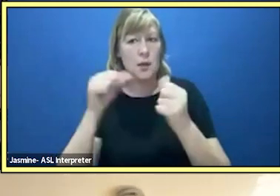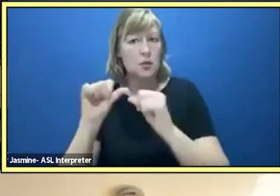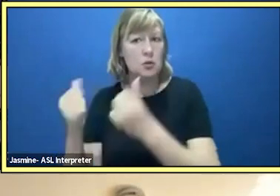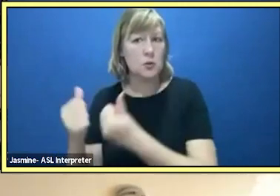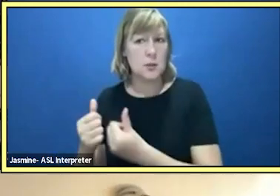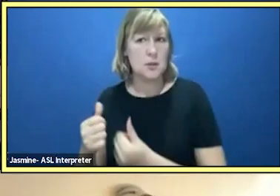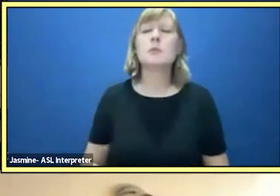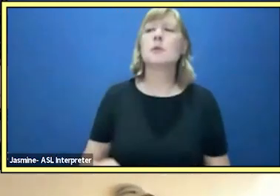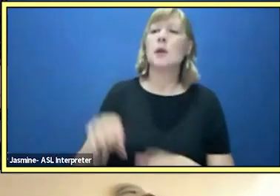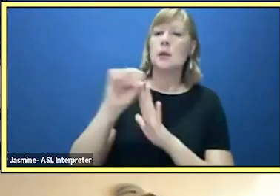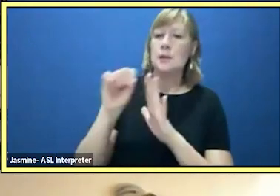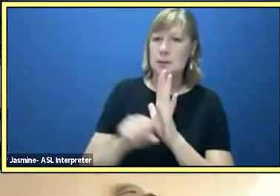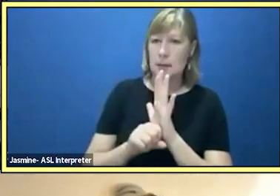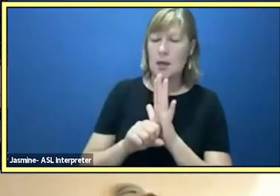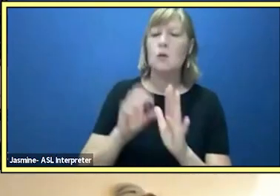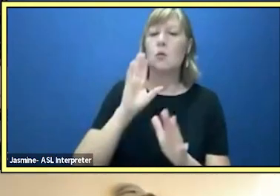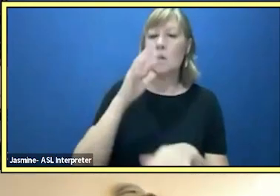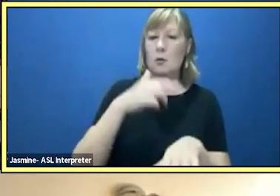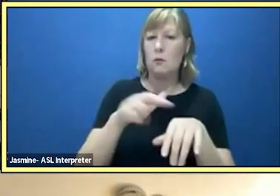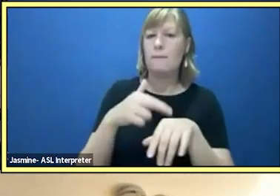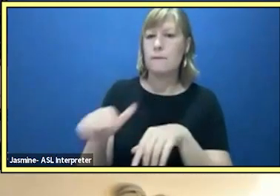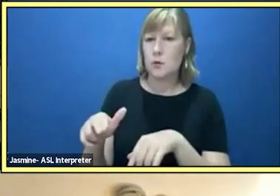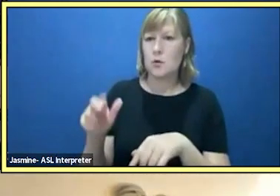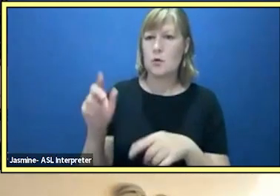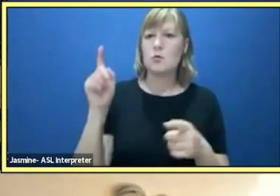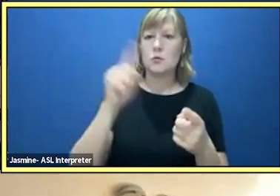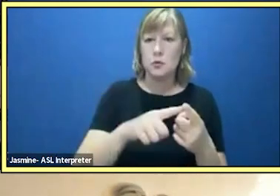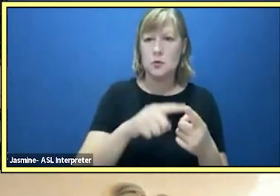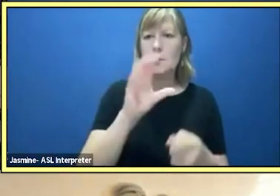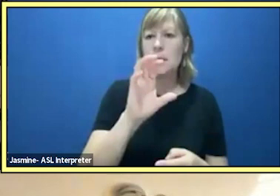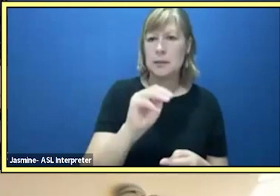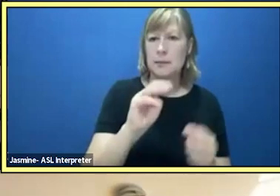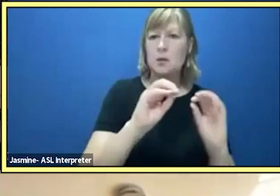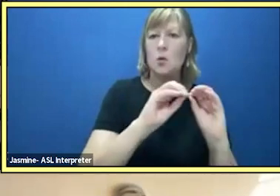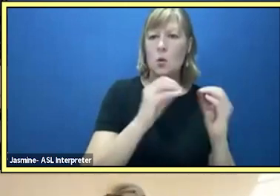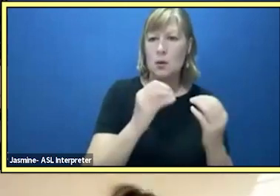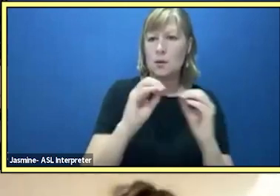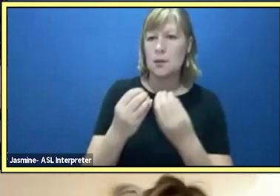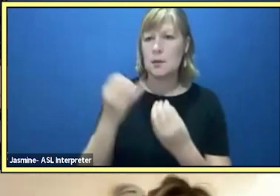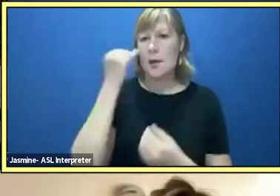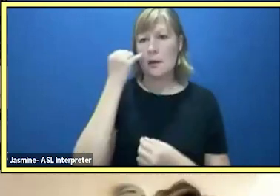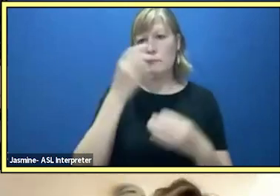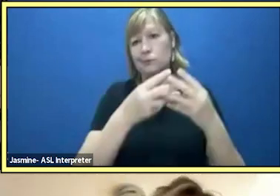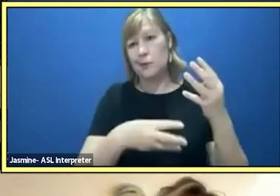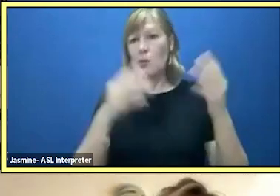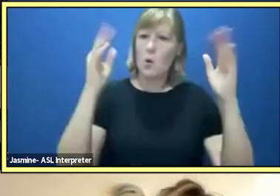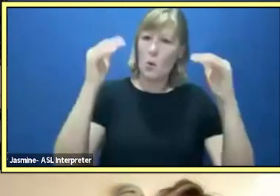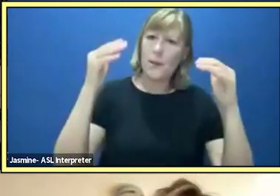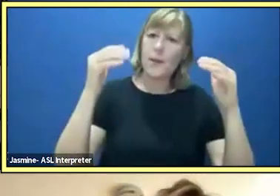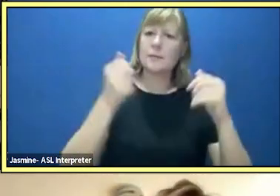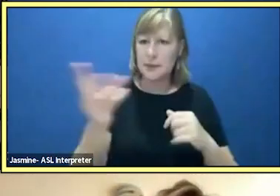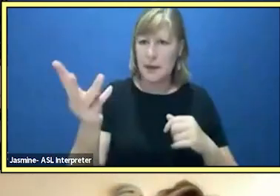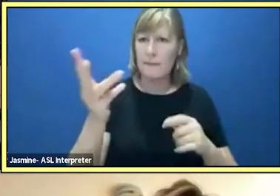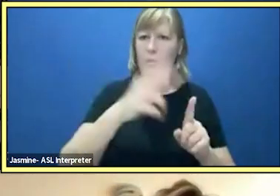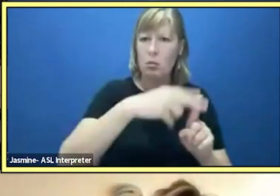the referrals to the case management organizations. If we have more than one organization, which we are hoping for, then